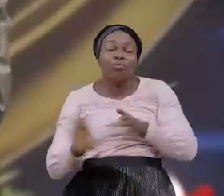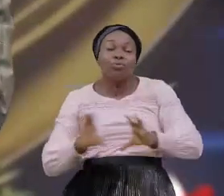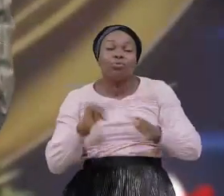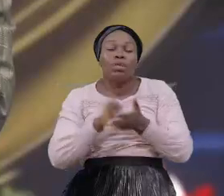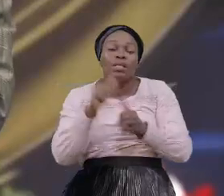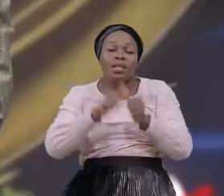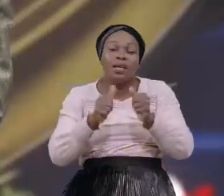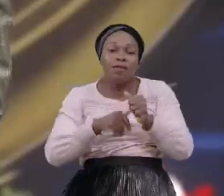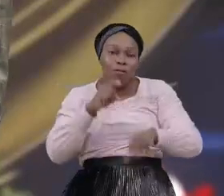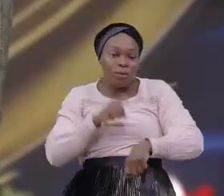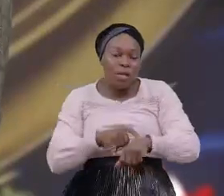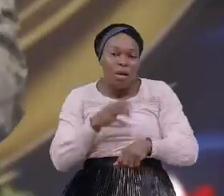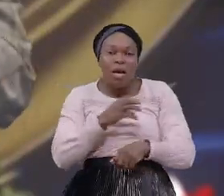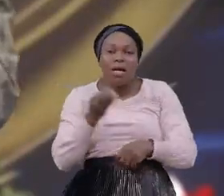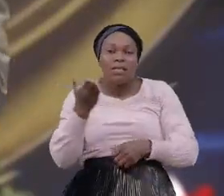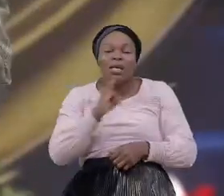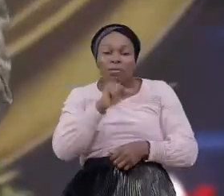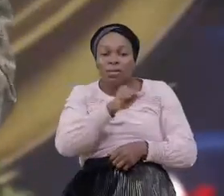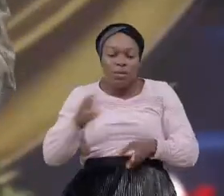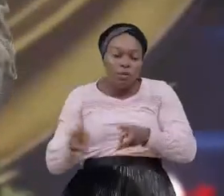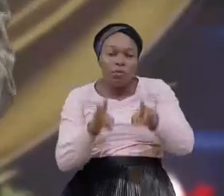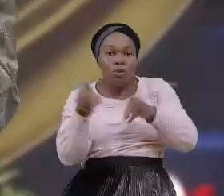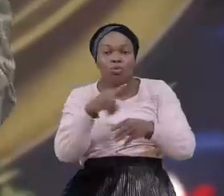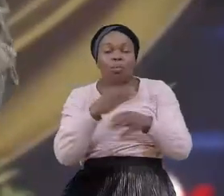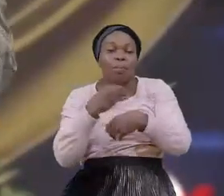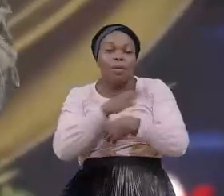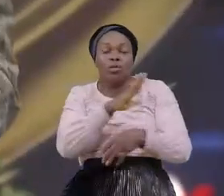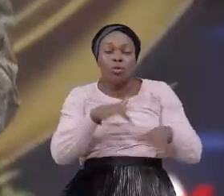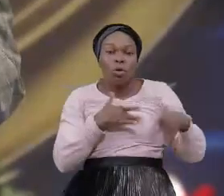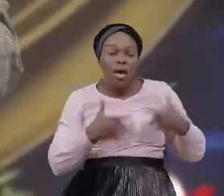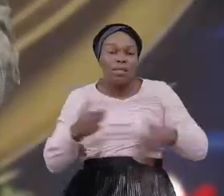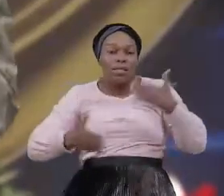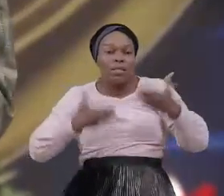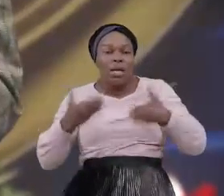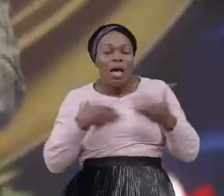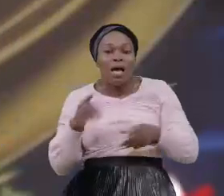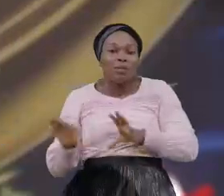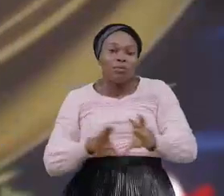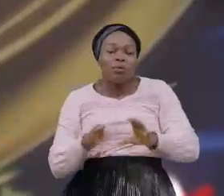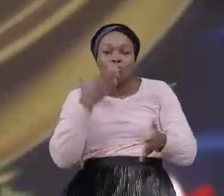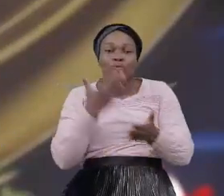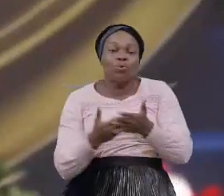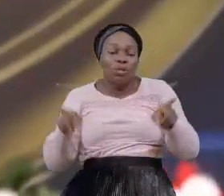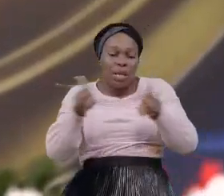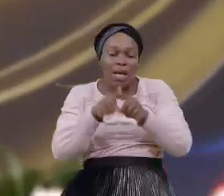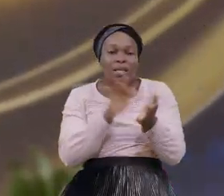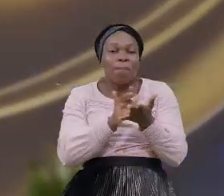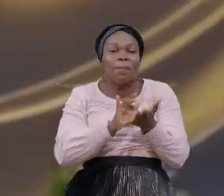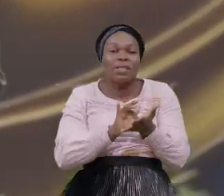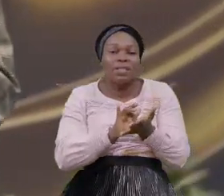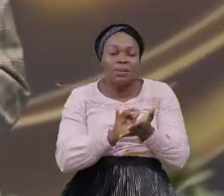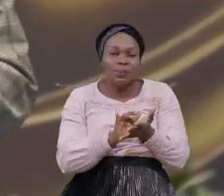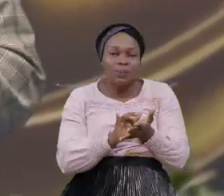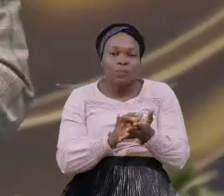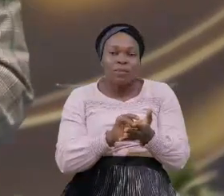your heart joyful, happy, merry. And it does good like medicine. It says, but a